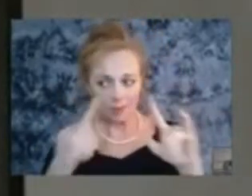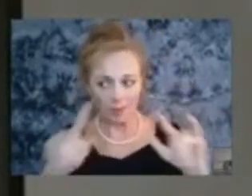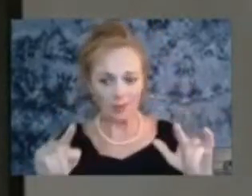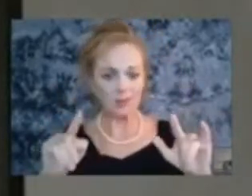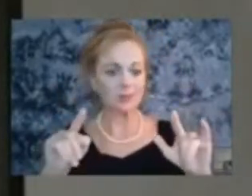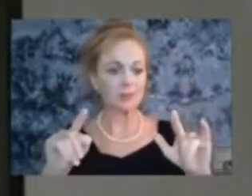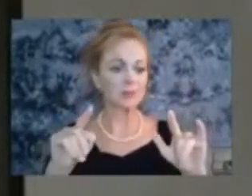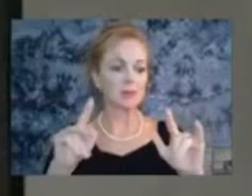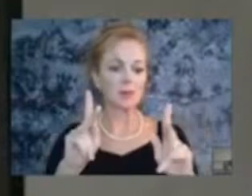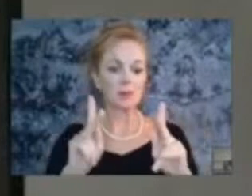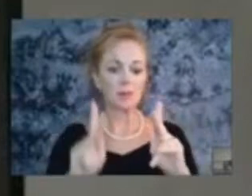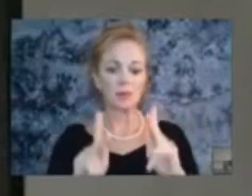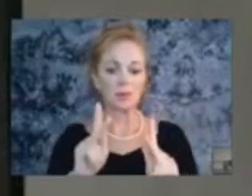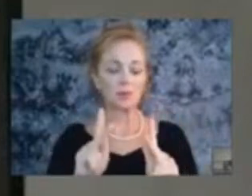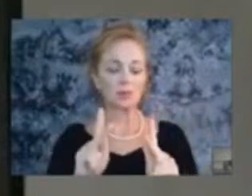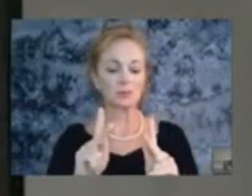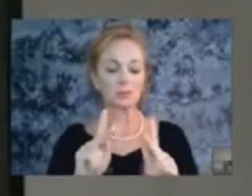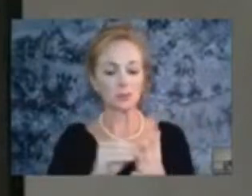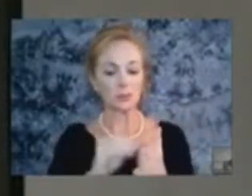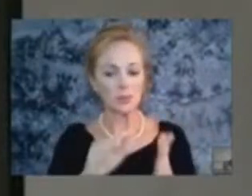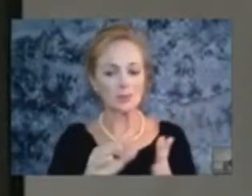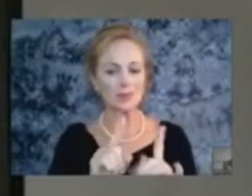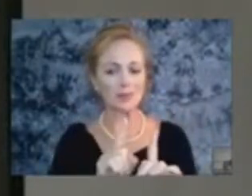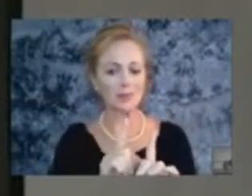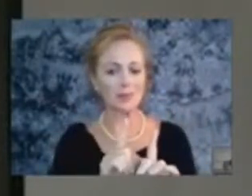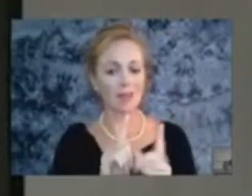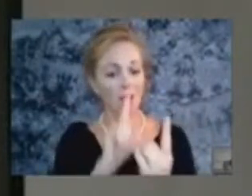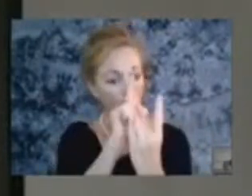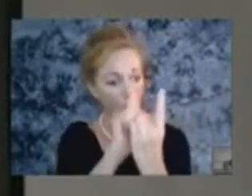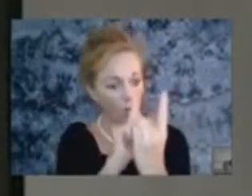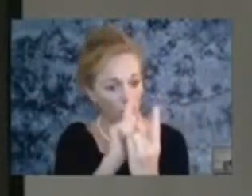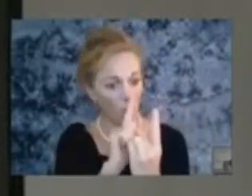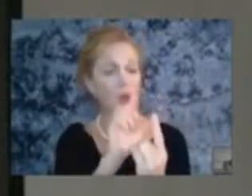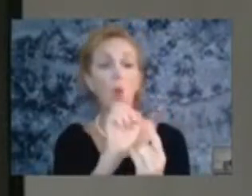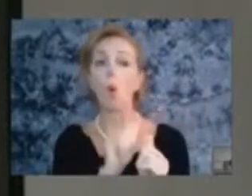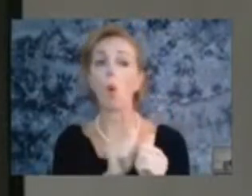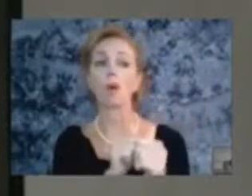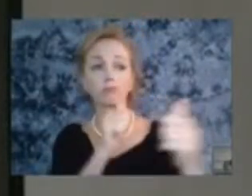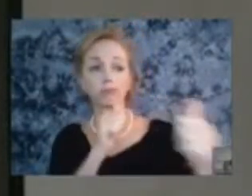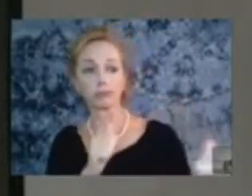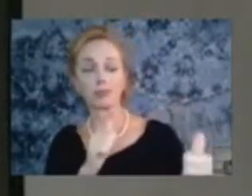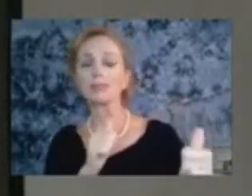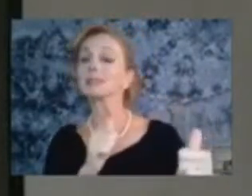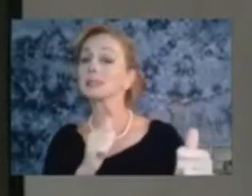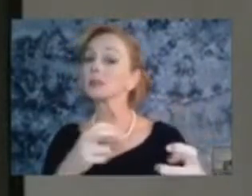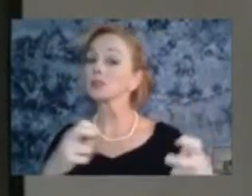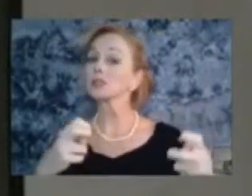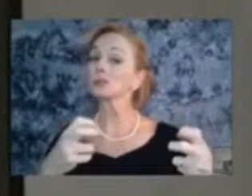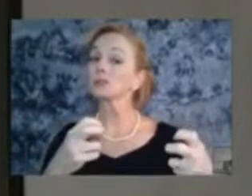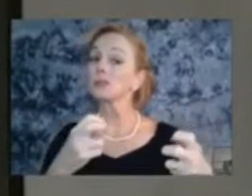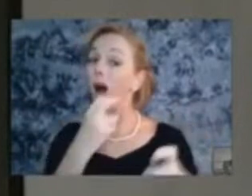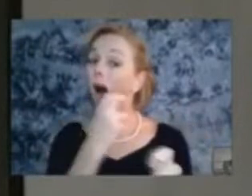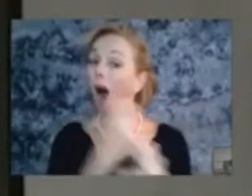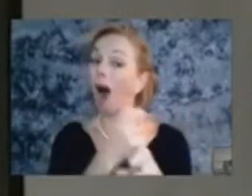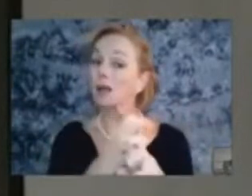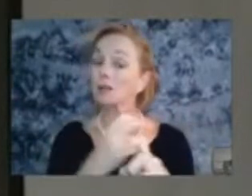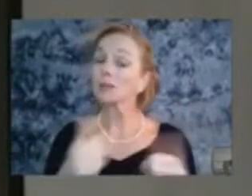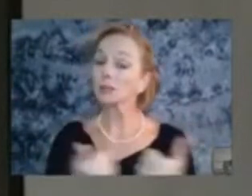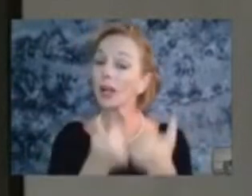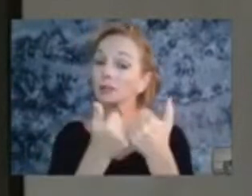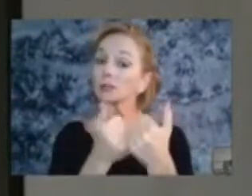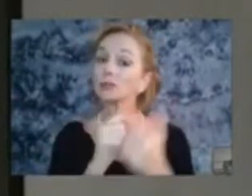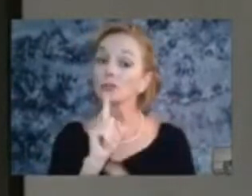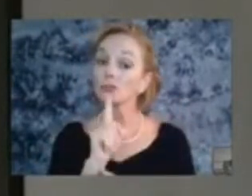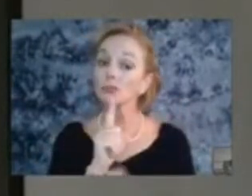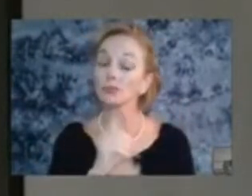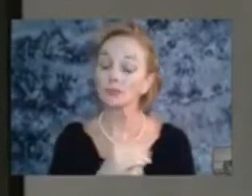of them or remotely. That's going to be a struggle any way we slice it. But what I felt like is that we had given enough time, and I had hoped that